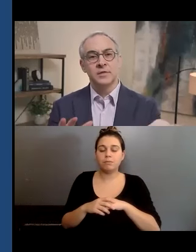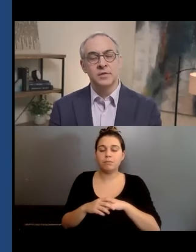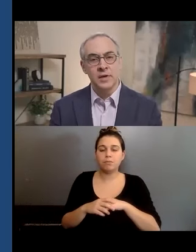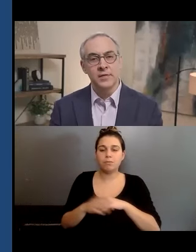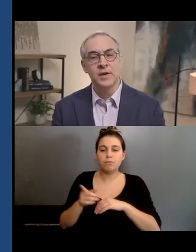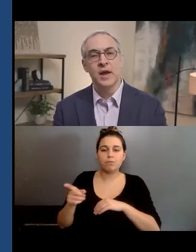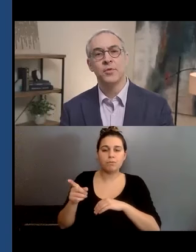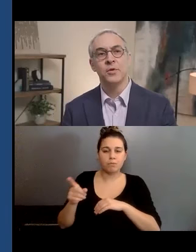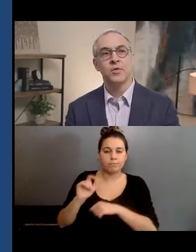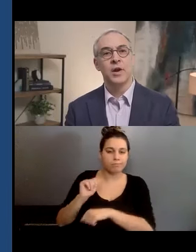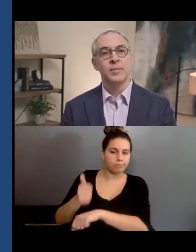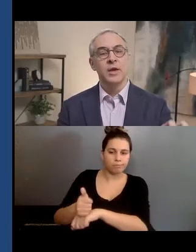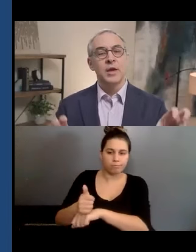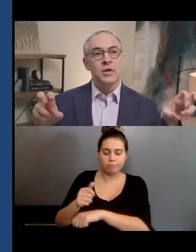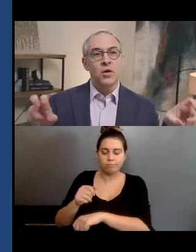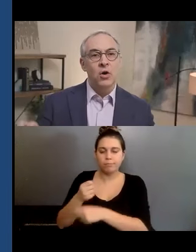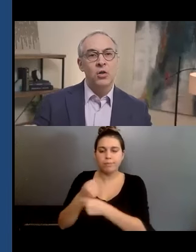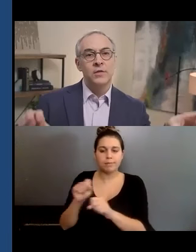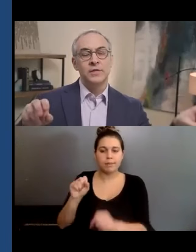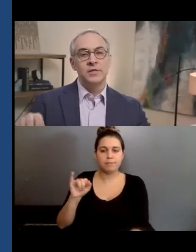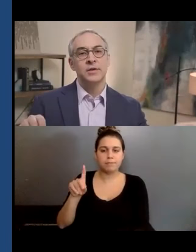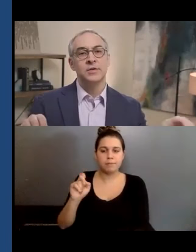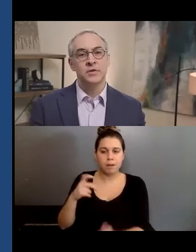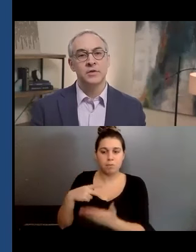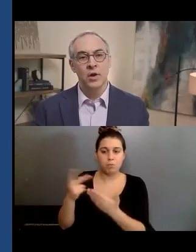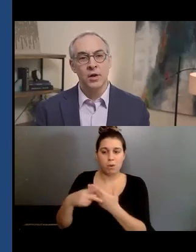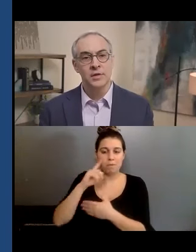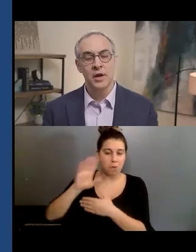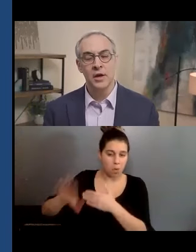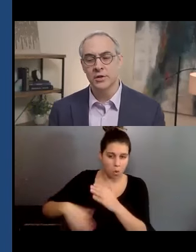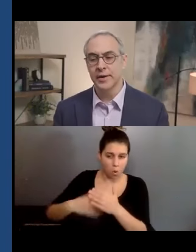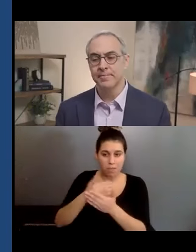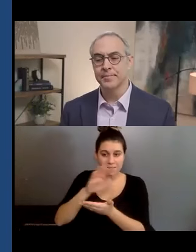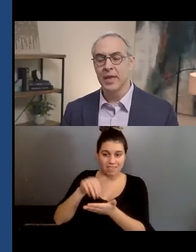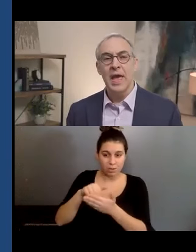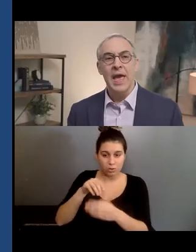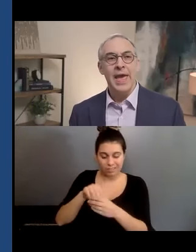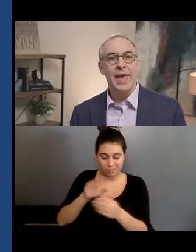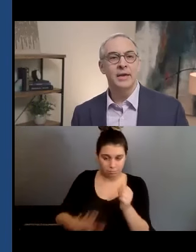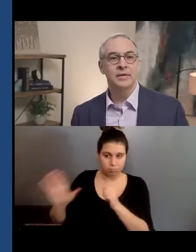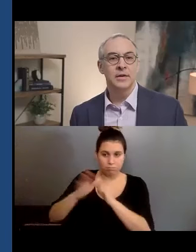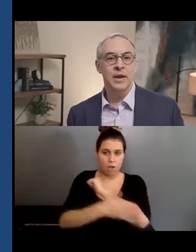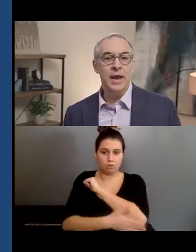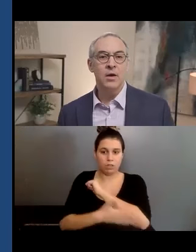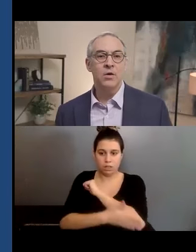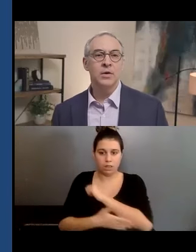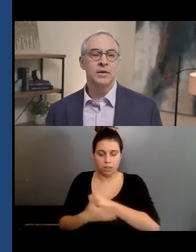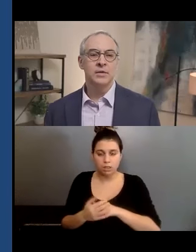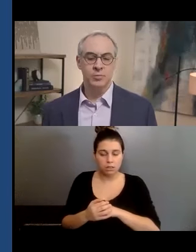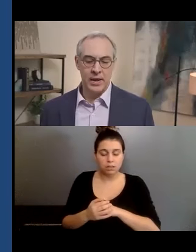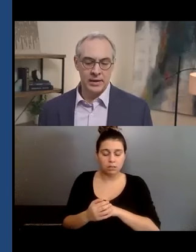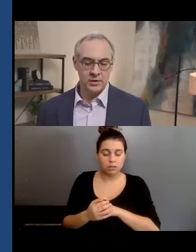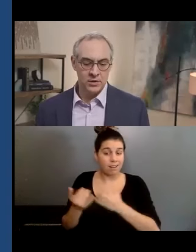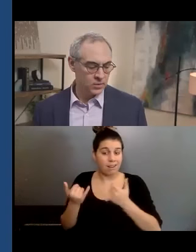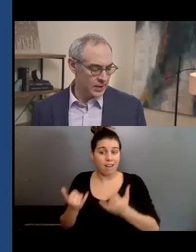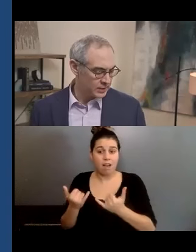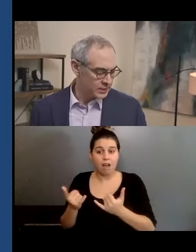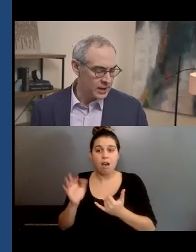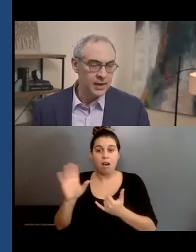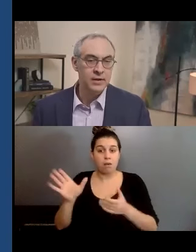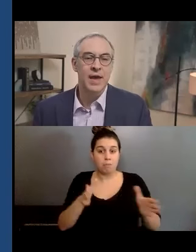implemented this SafeSide program in all of its centers across the country, and now is planning